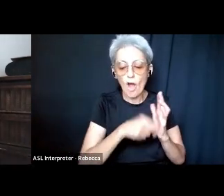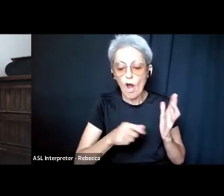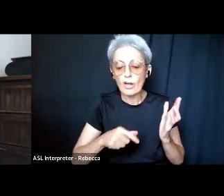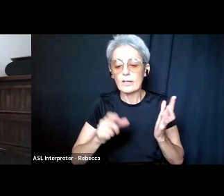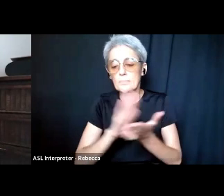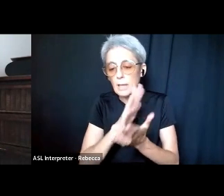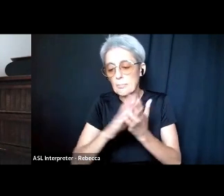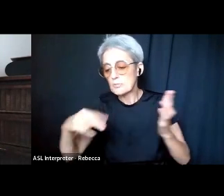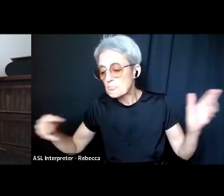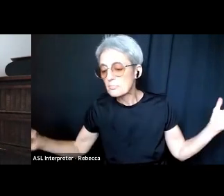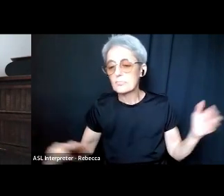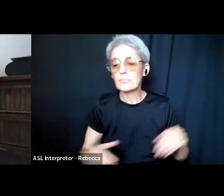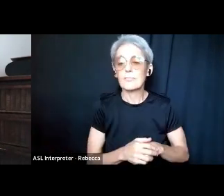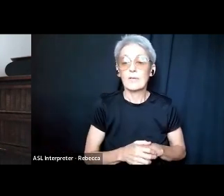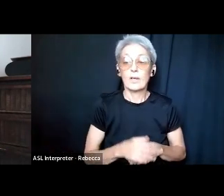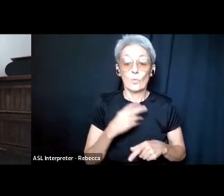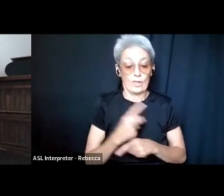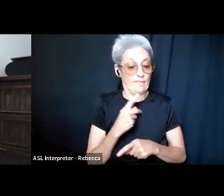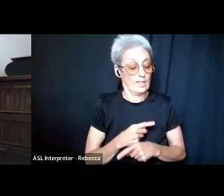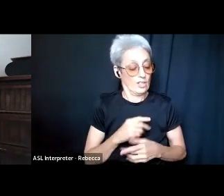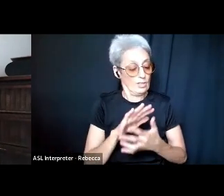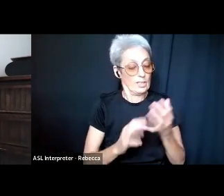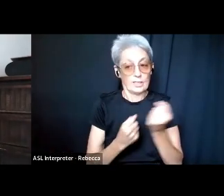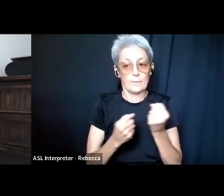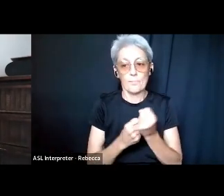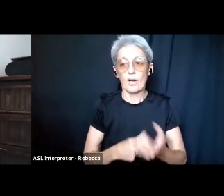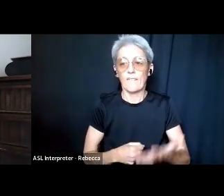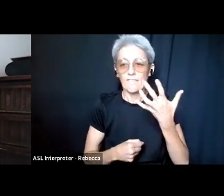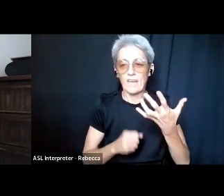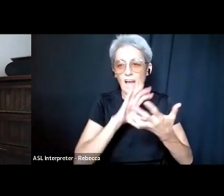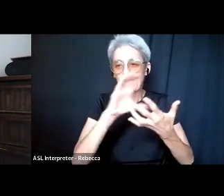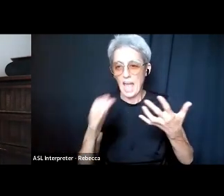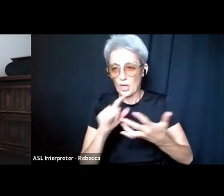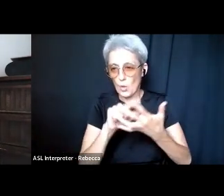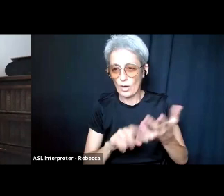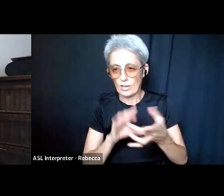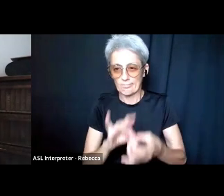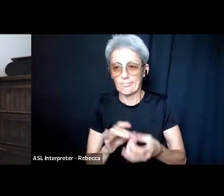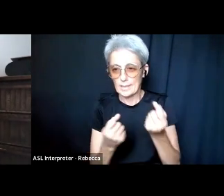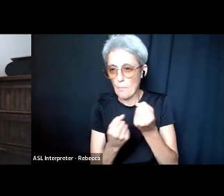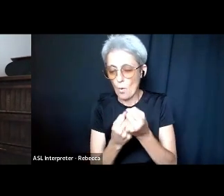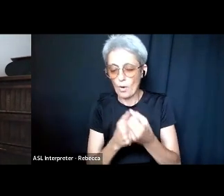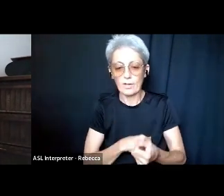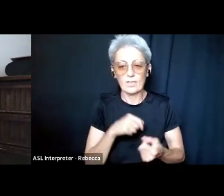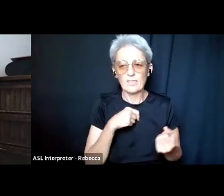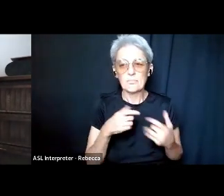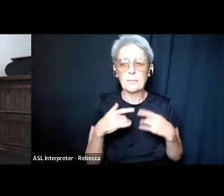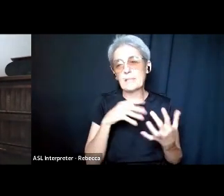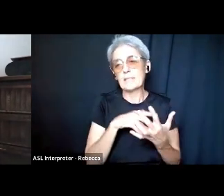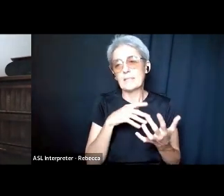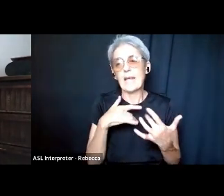categories of support that tend to be studied. One is just information.